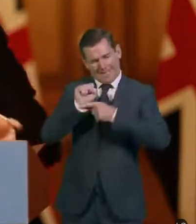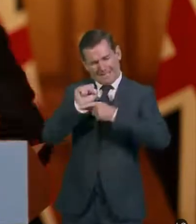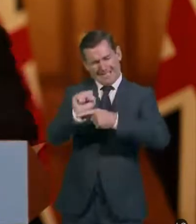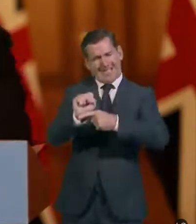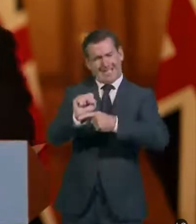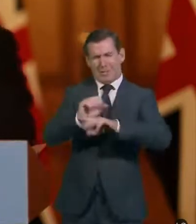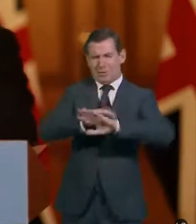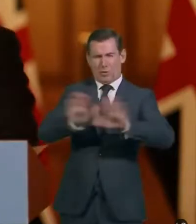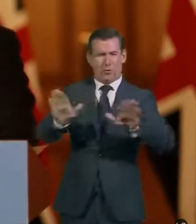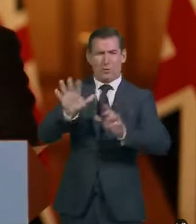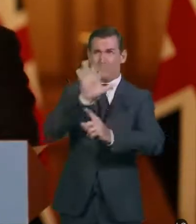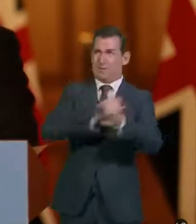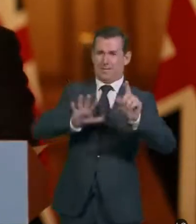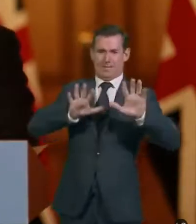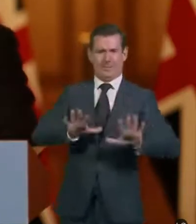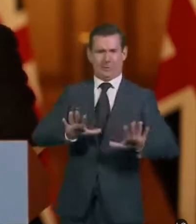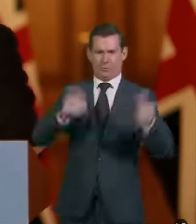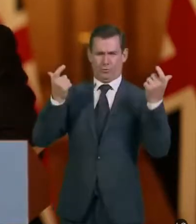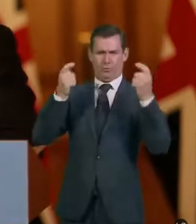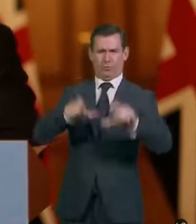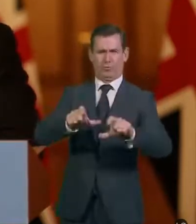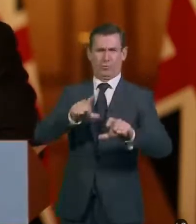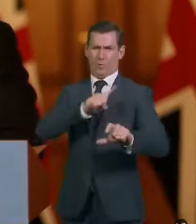and social effects it would have.